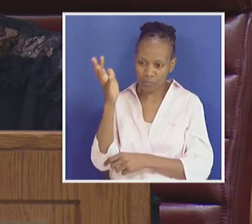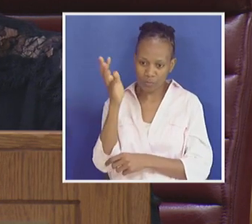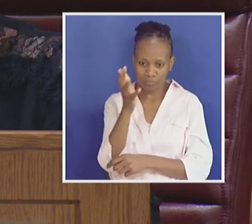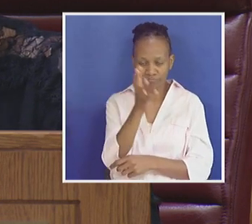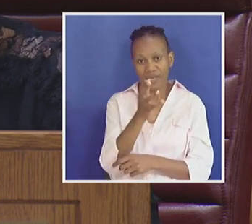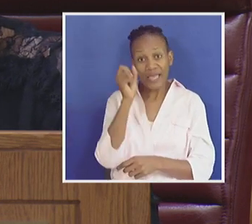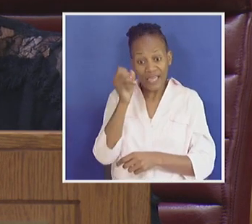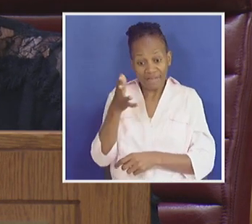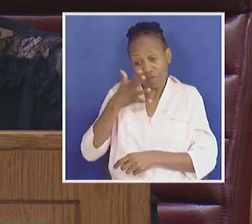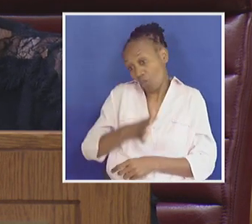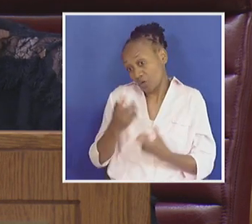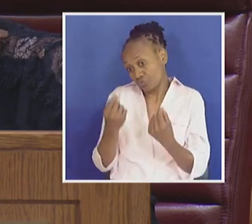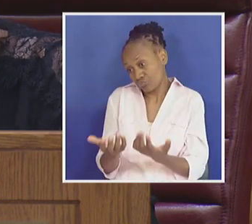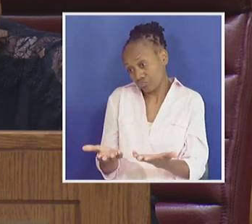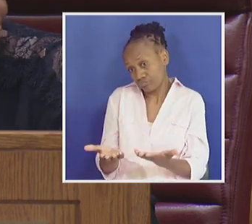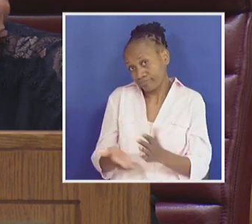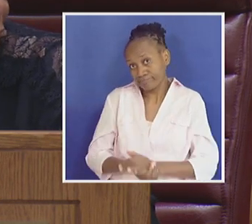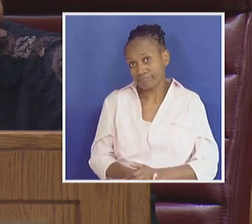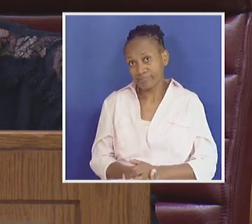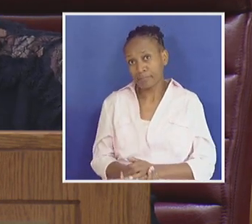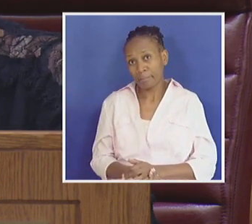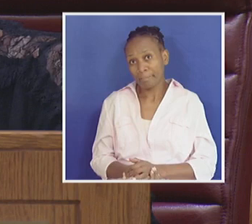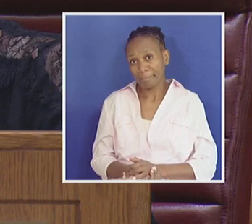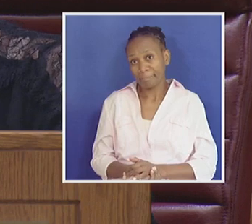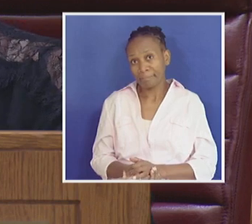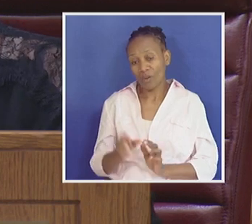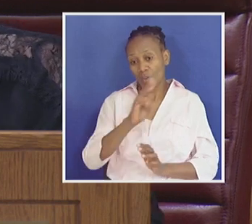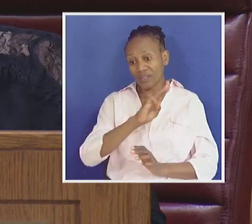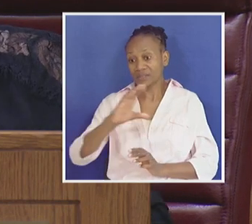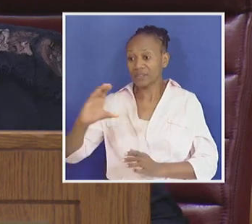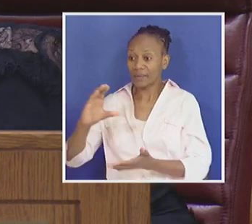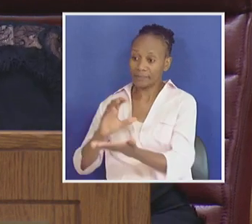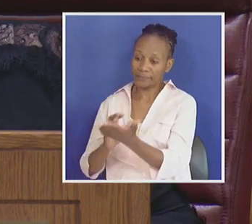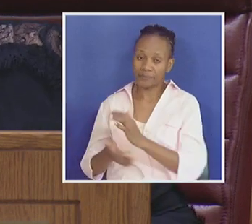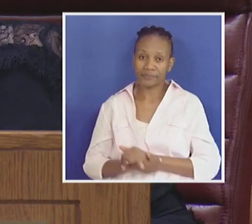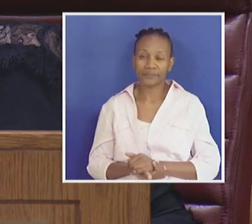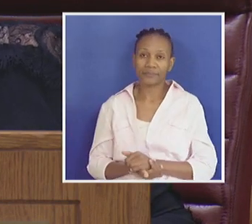votes if they so wish. The Western Cape.